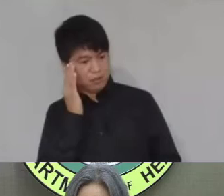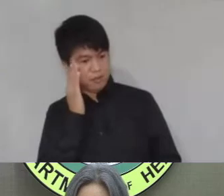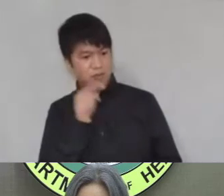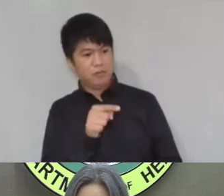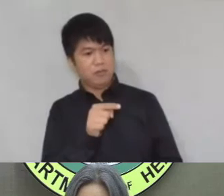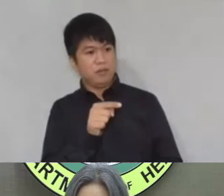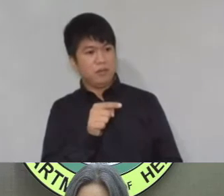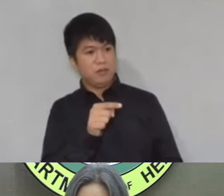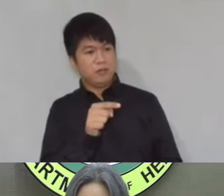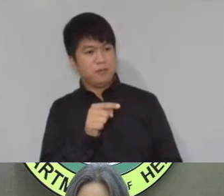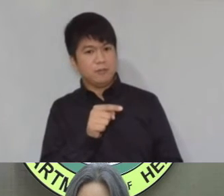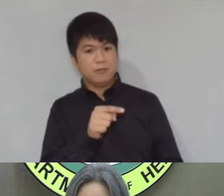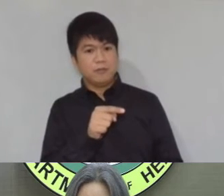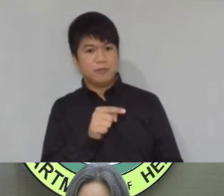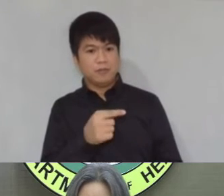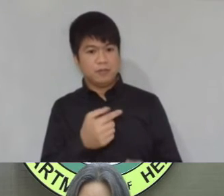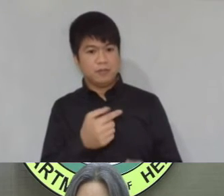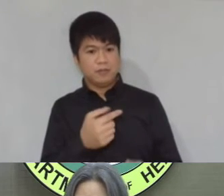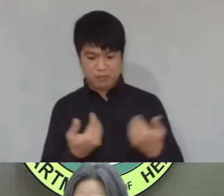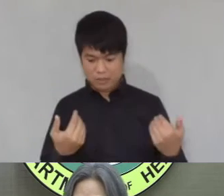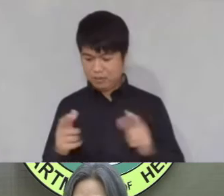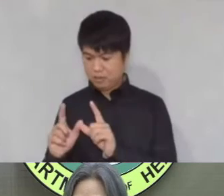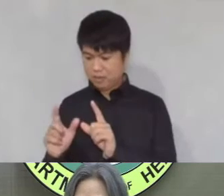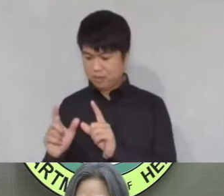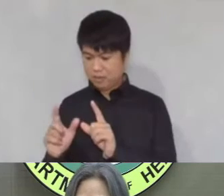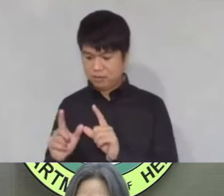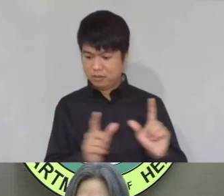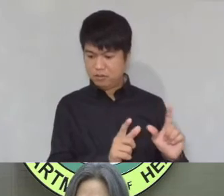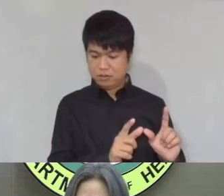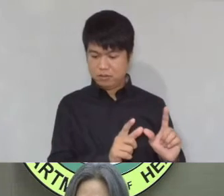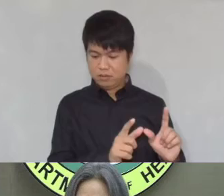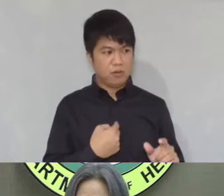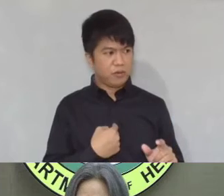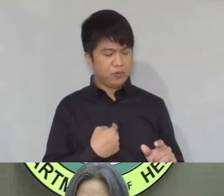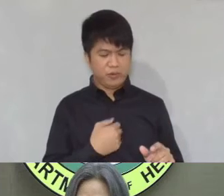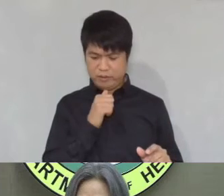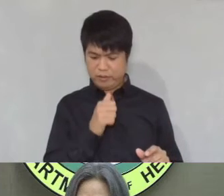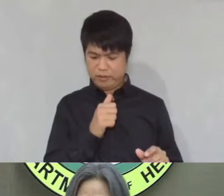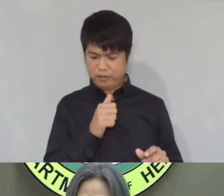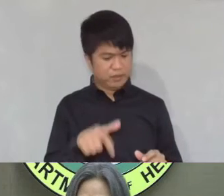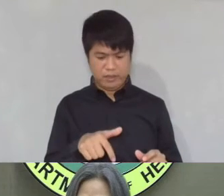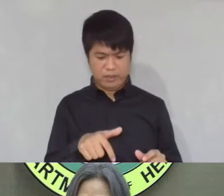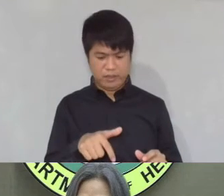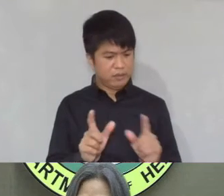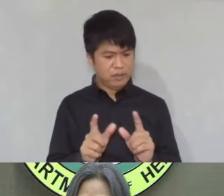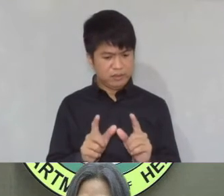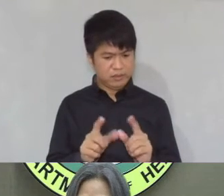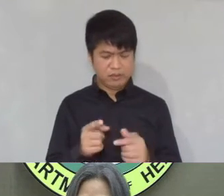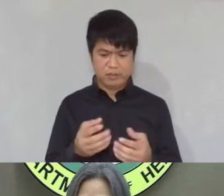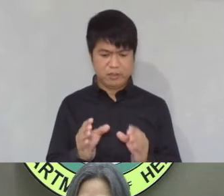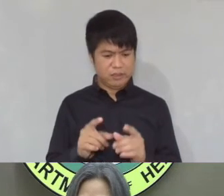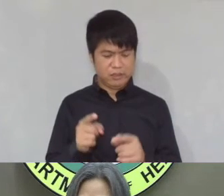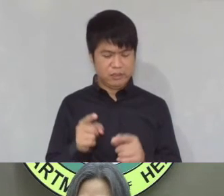identified already, insofar as separate licensing, for me, there's no need.